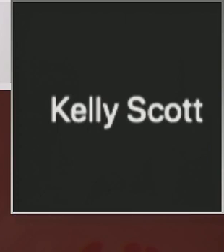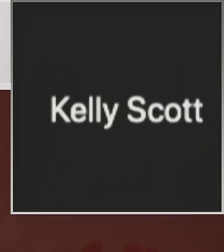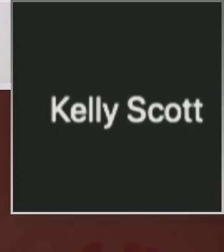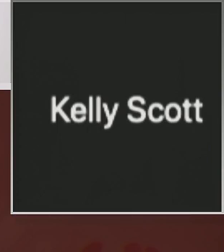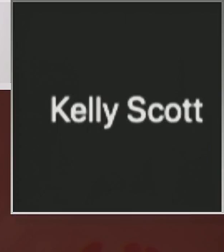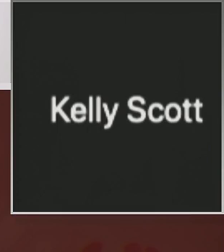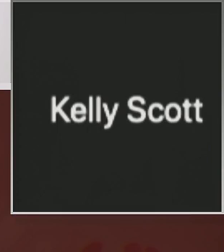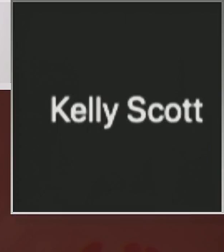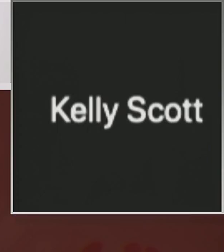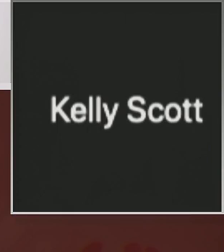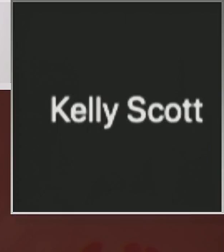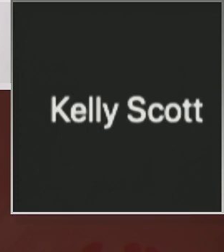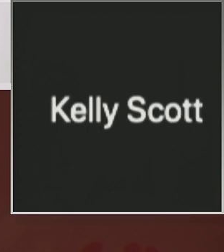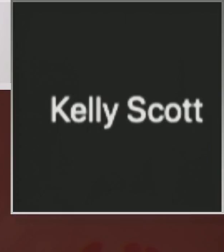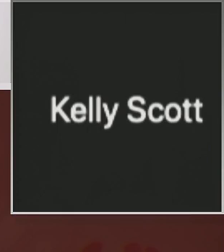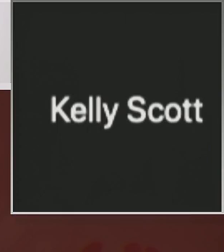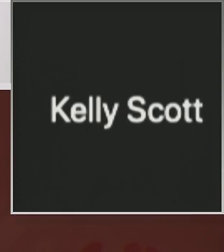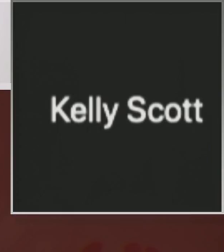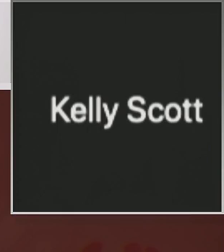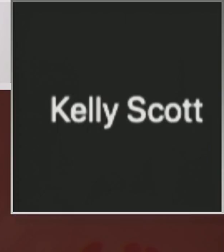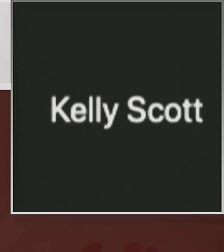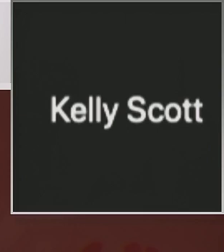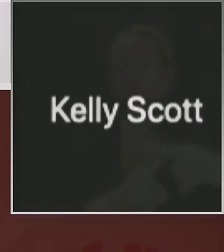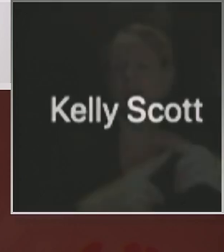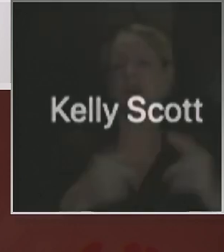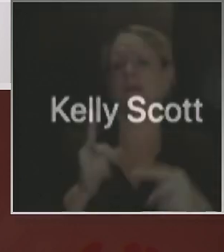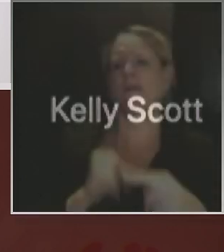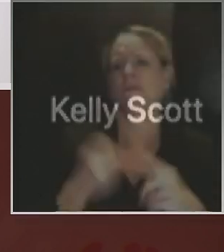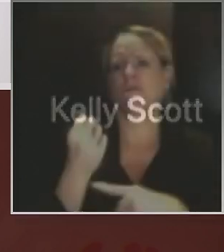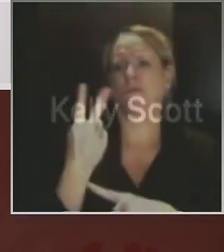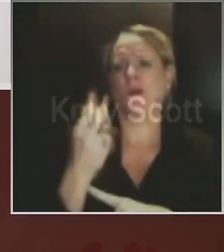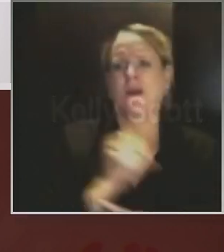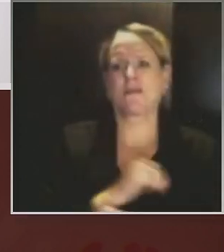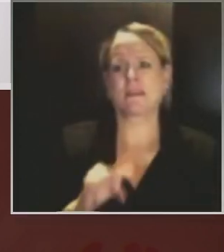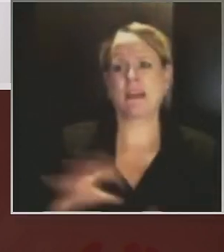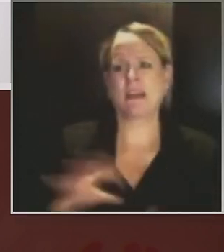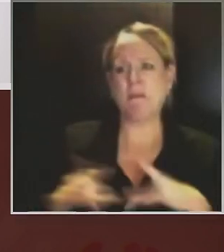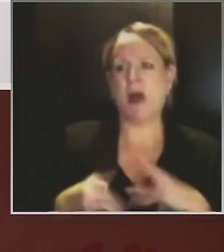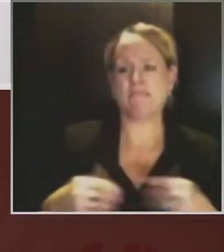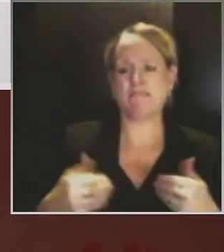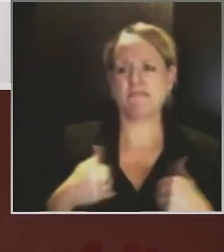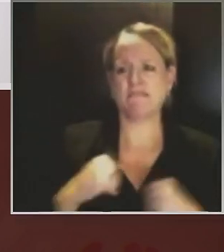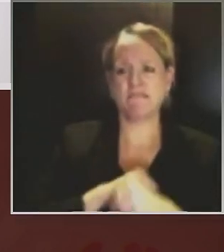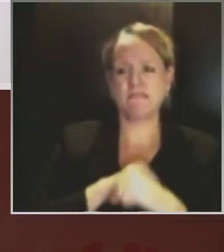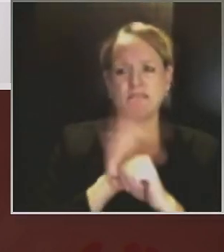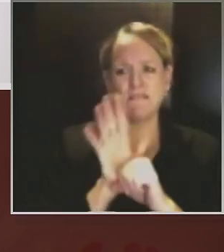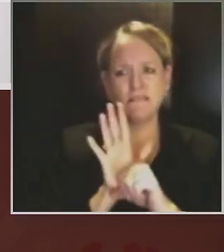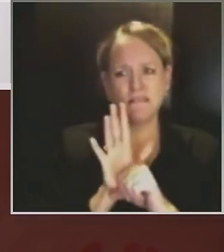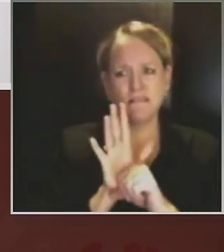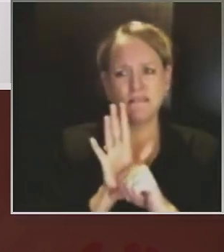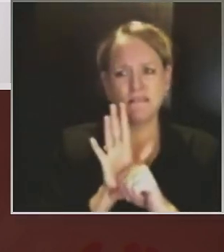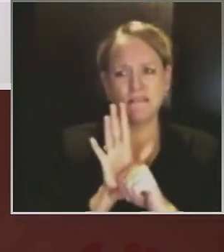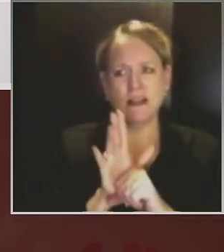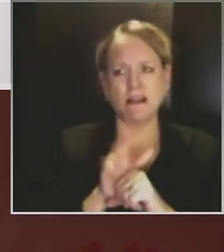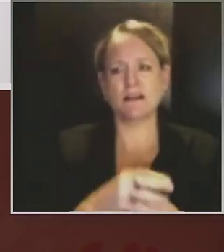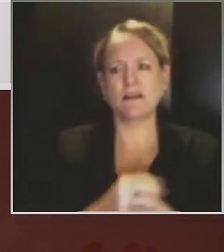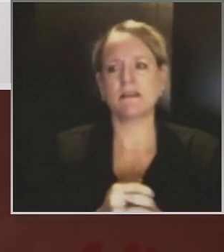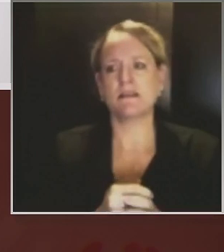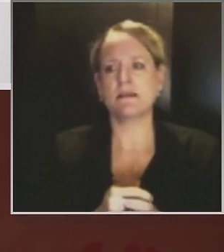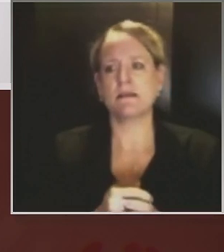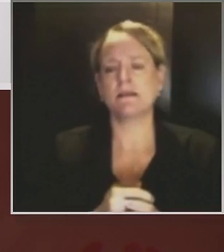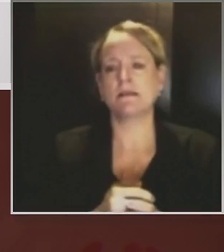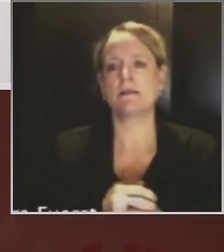healthcare workers have now been infected, and some of them have been forced to, the people that are healthy are being forced to work back into